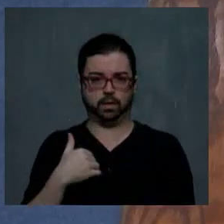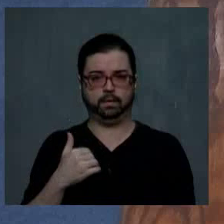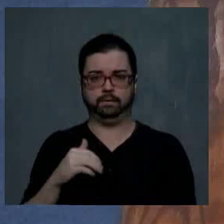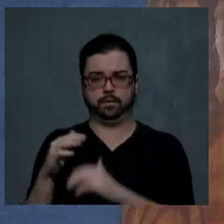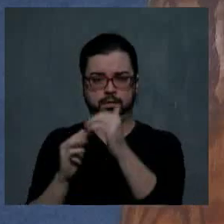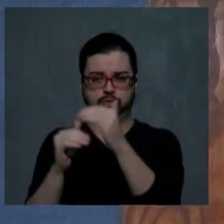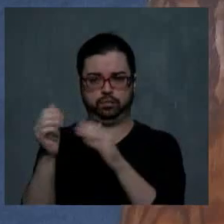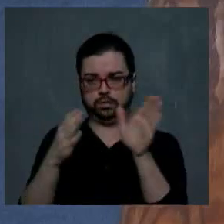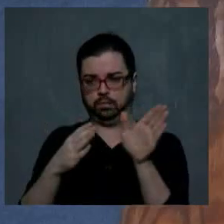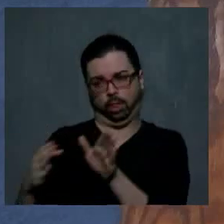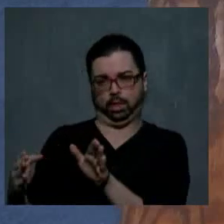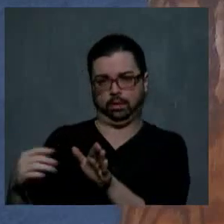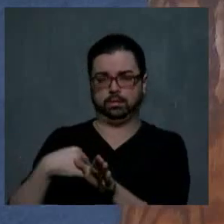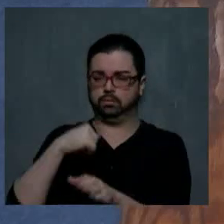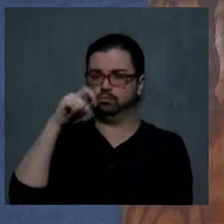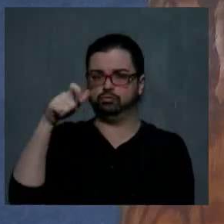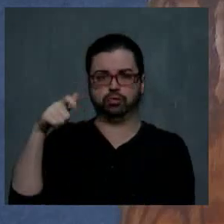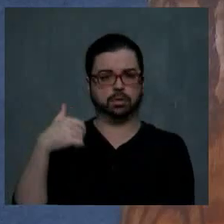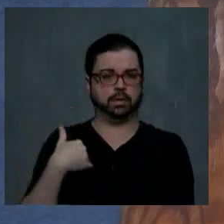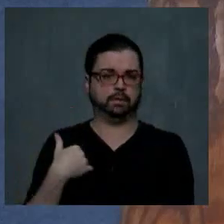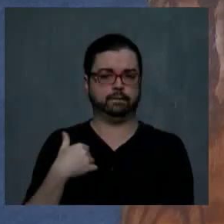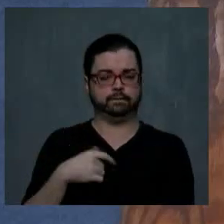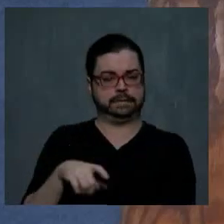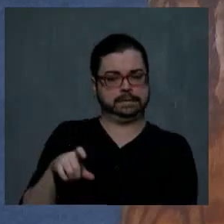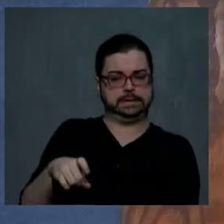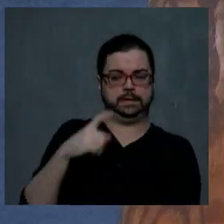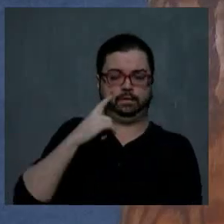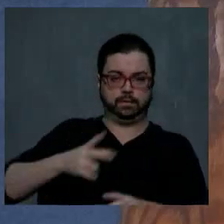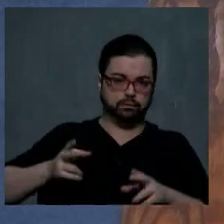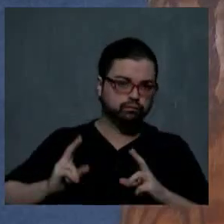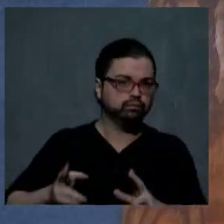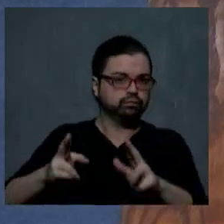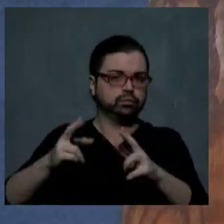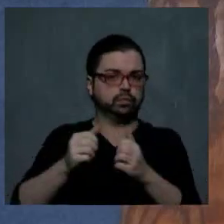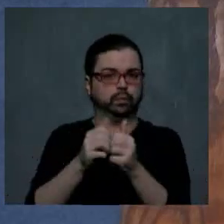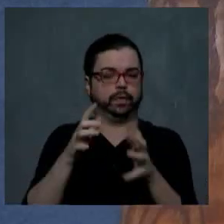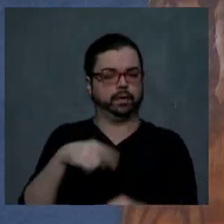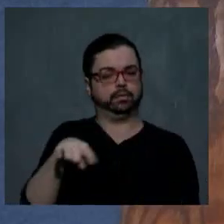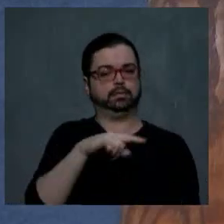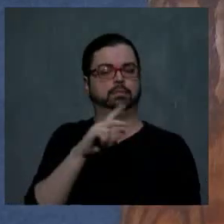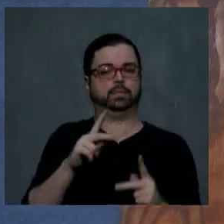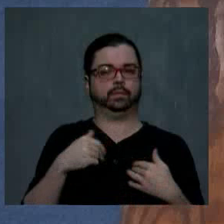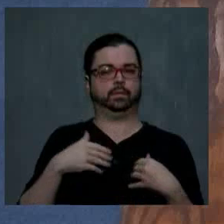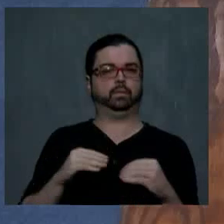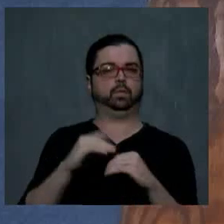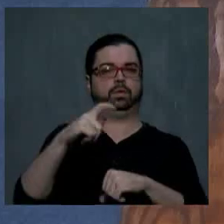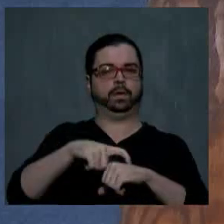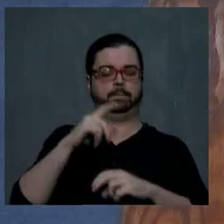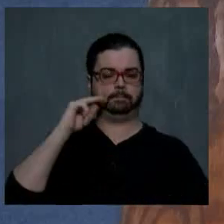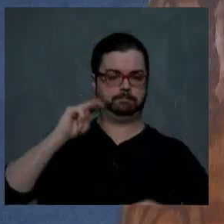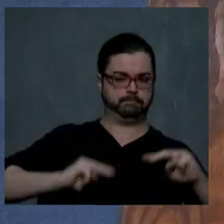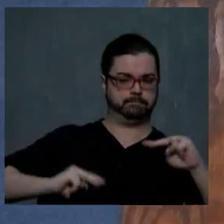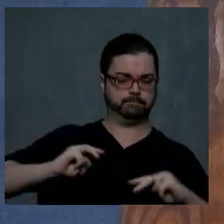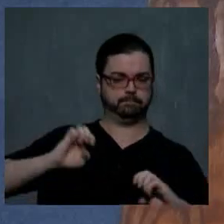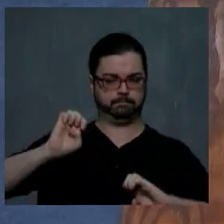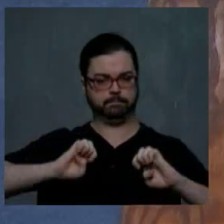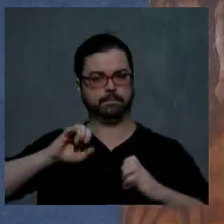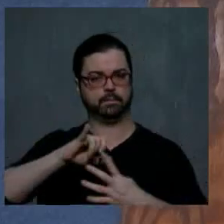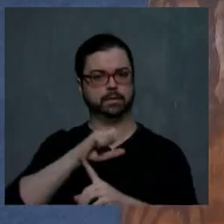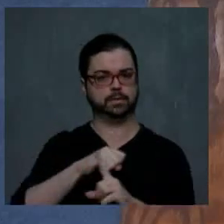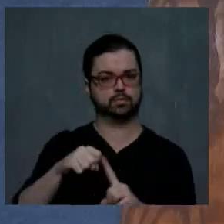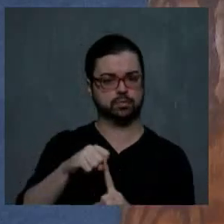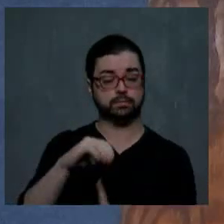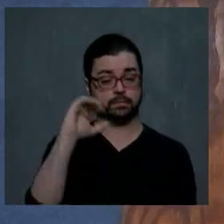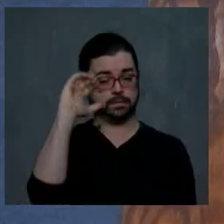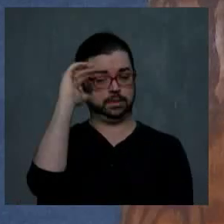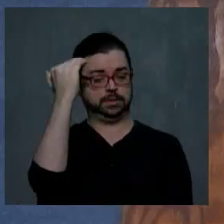decision without the nearby property owners' review and input. It appears the buffer issue is addressed on